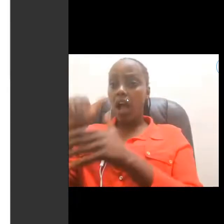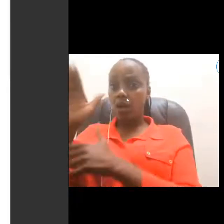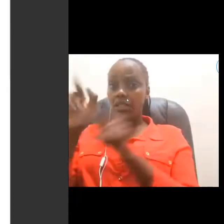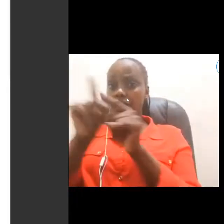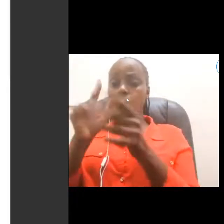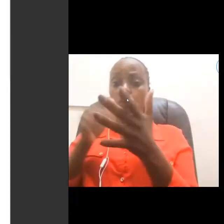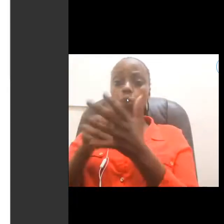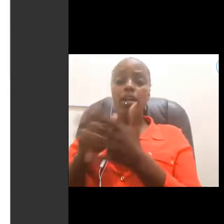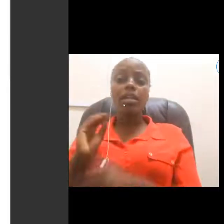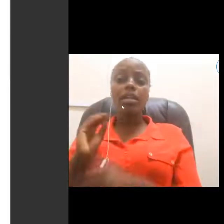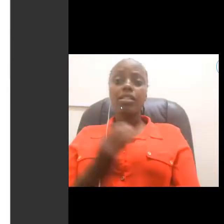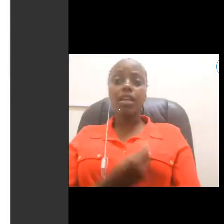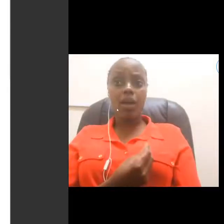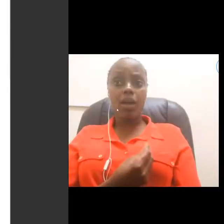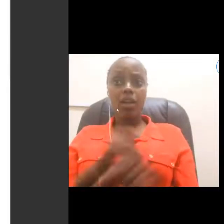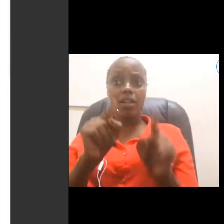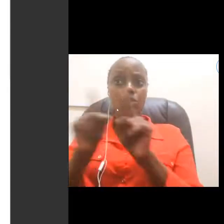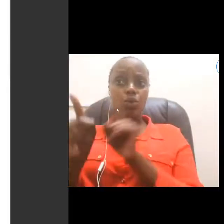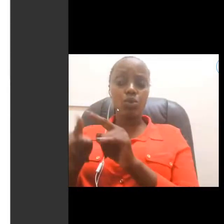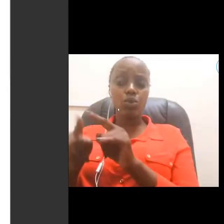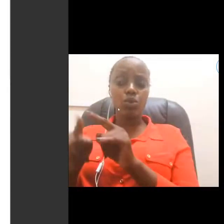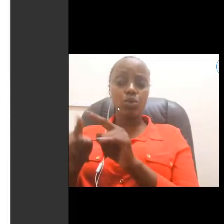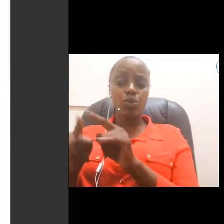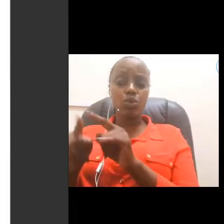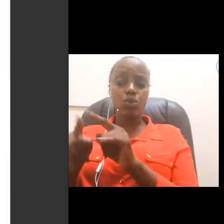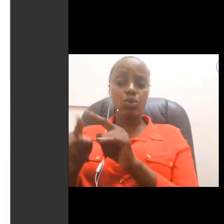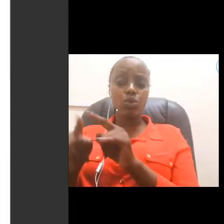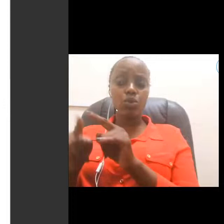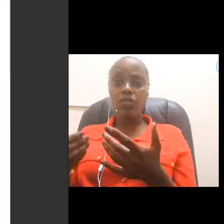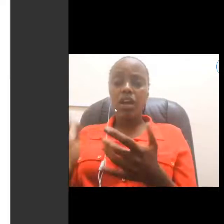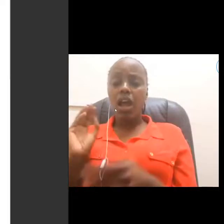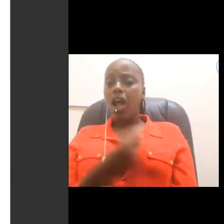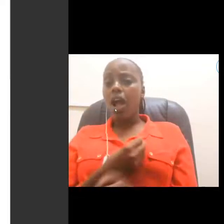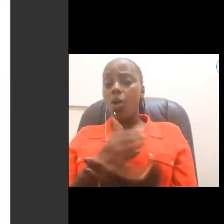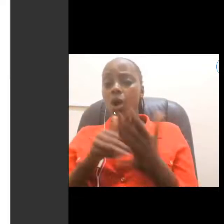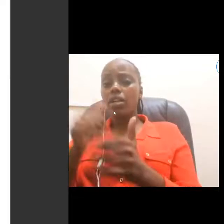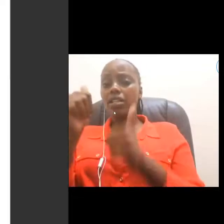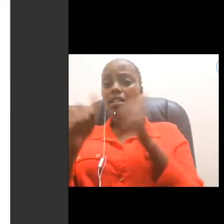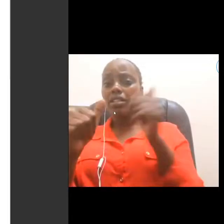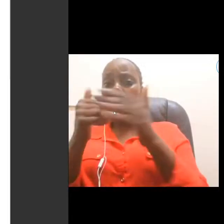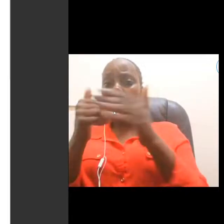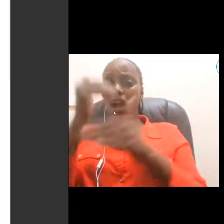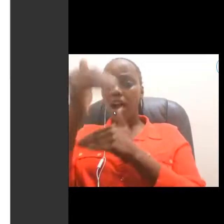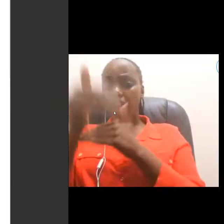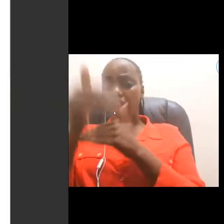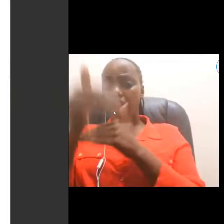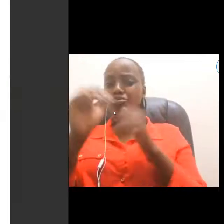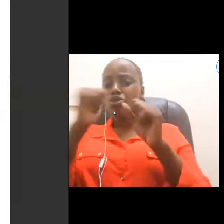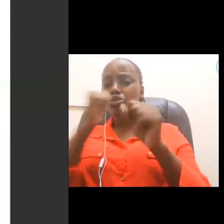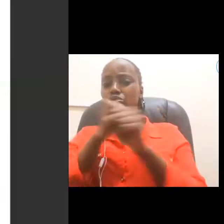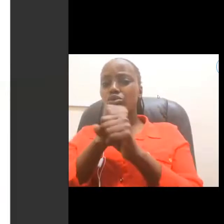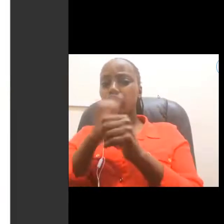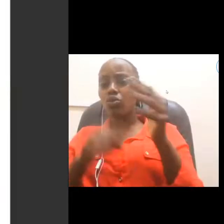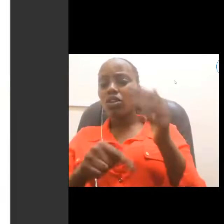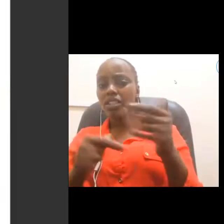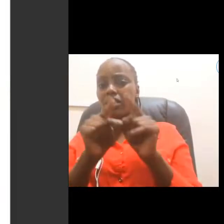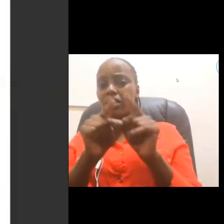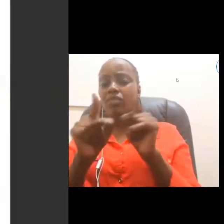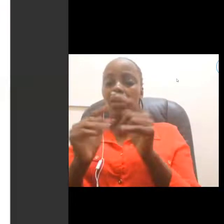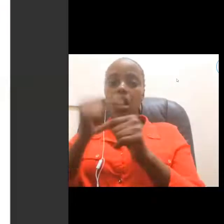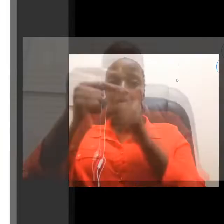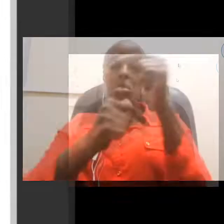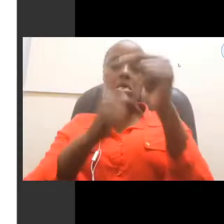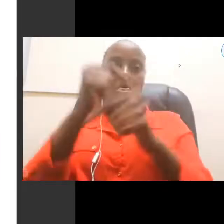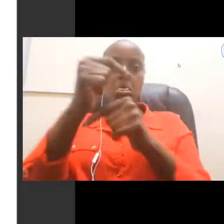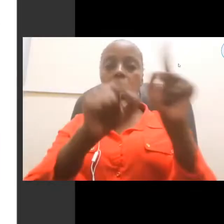are our shortfalls? What are we not able to do? What are our lackings, and so forth? And these are